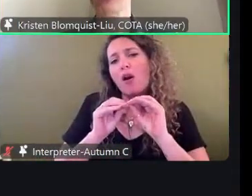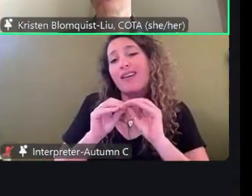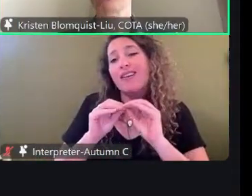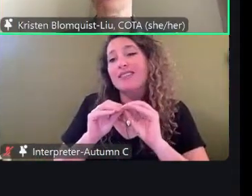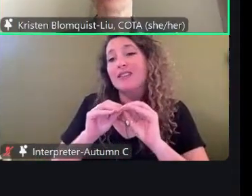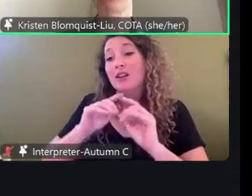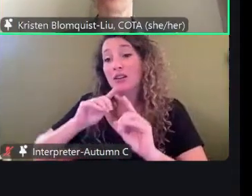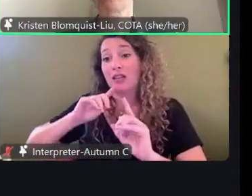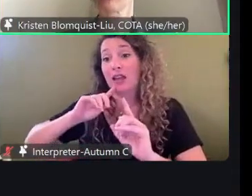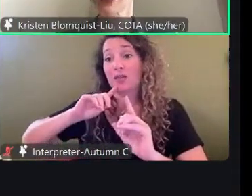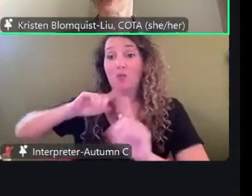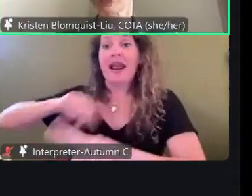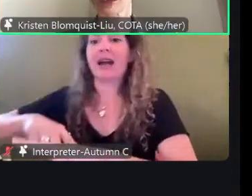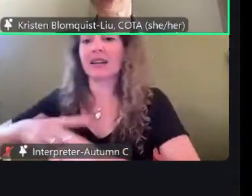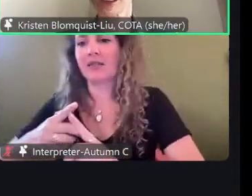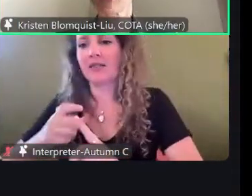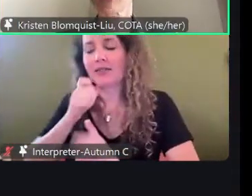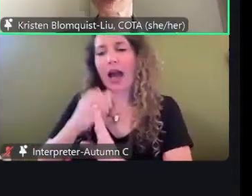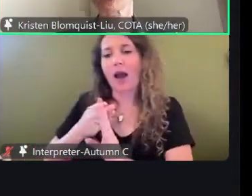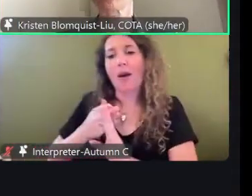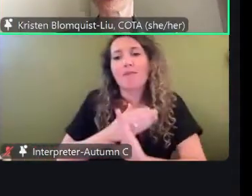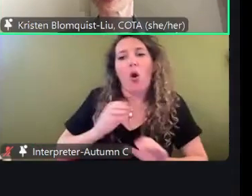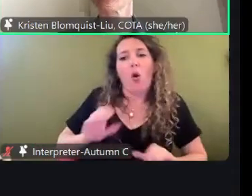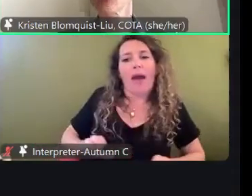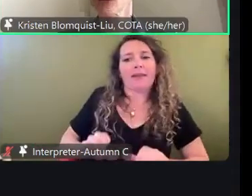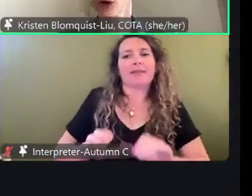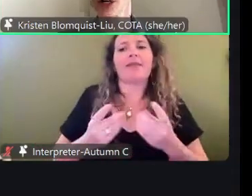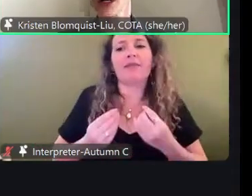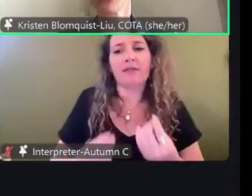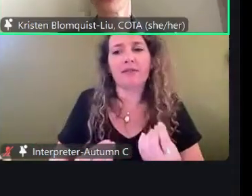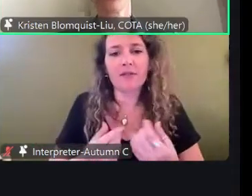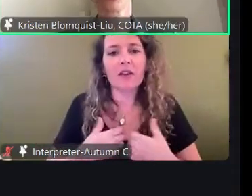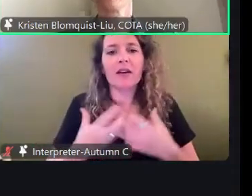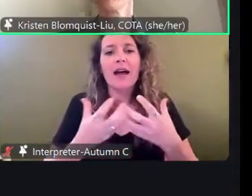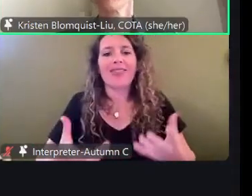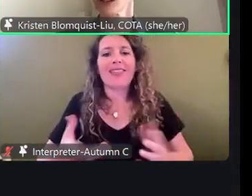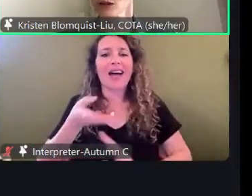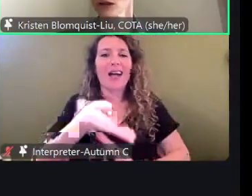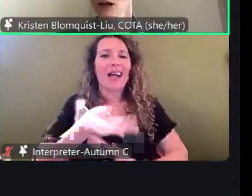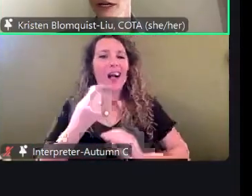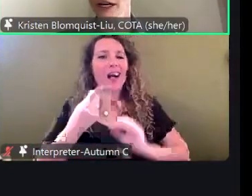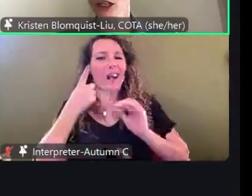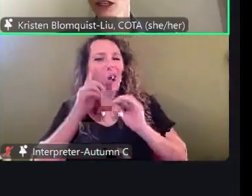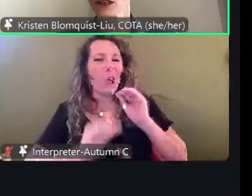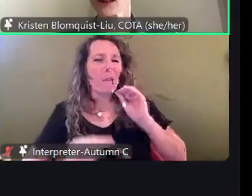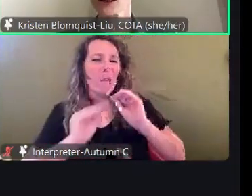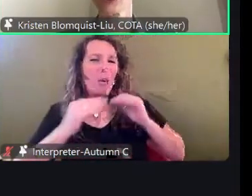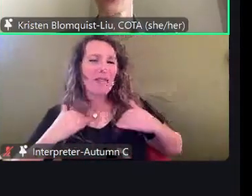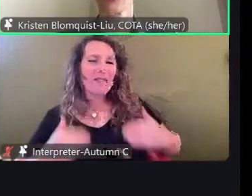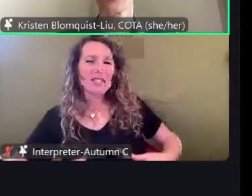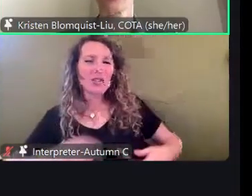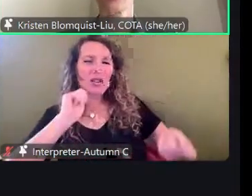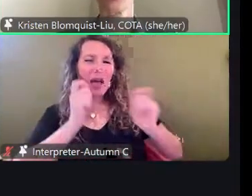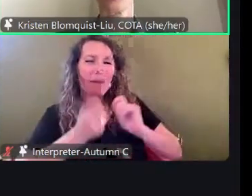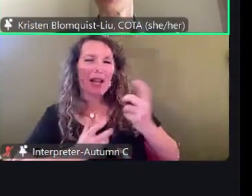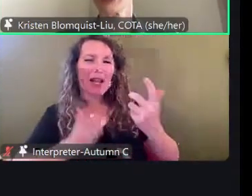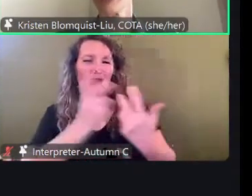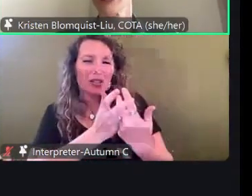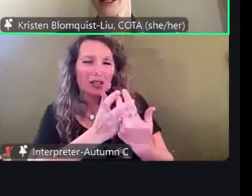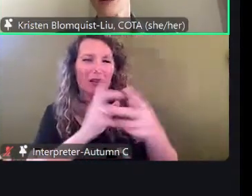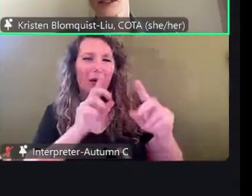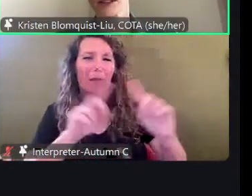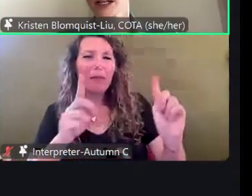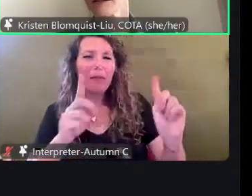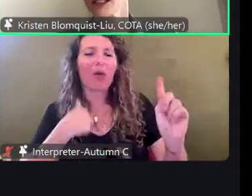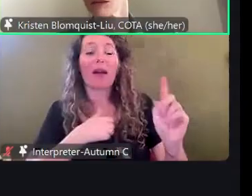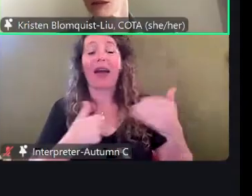proactive. And a lot of them can just be geared for more of the physical accommodations. But we